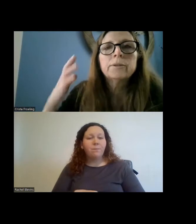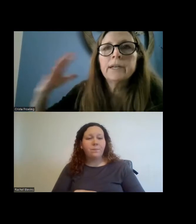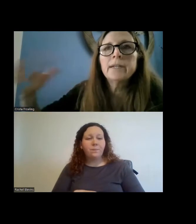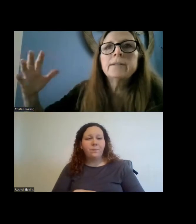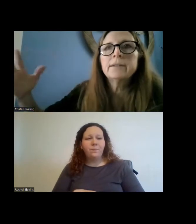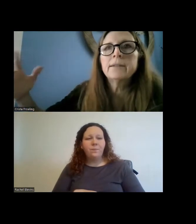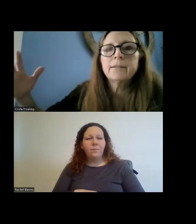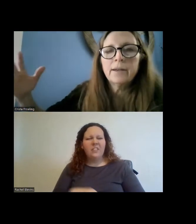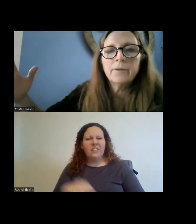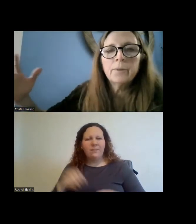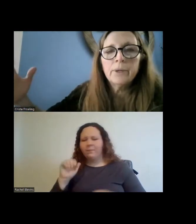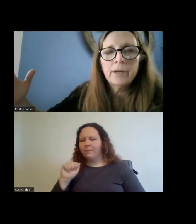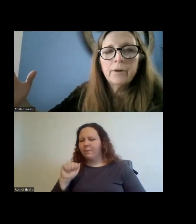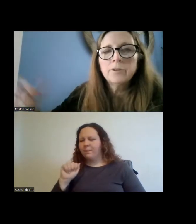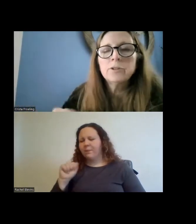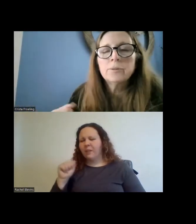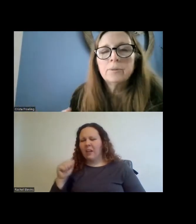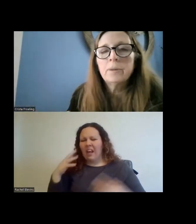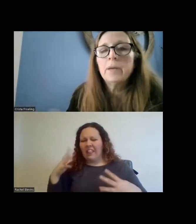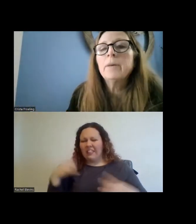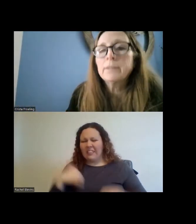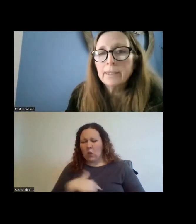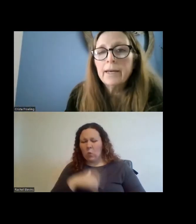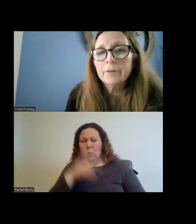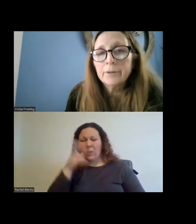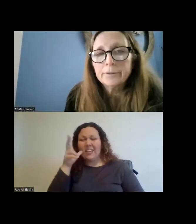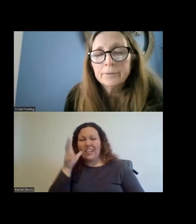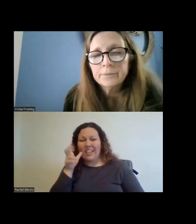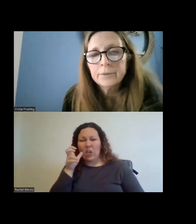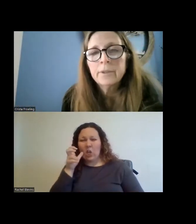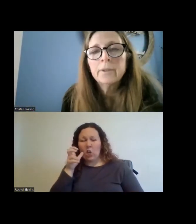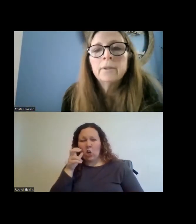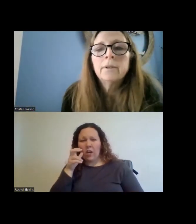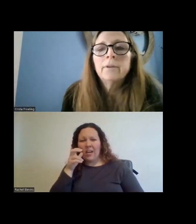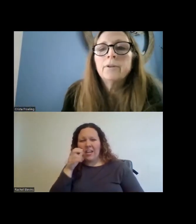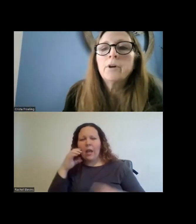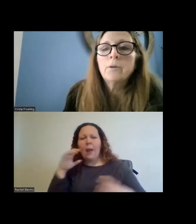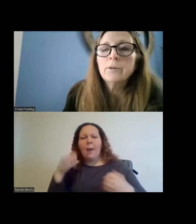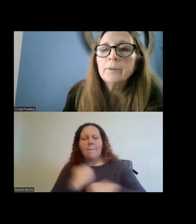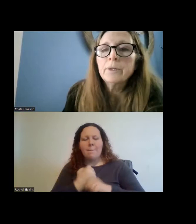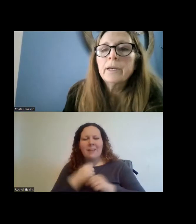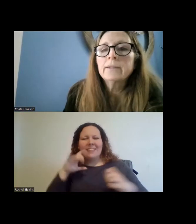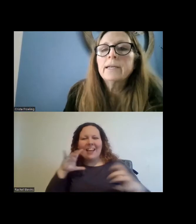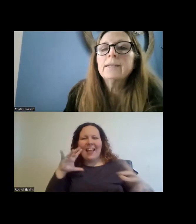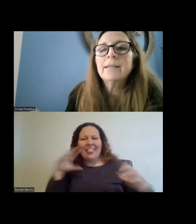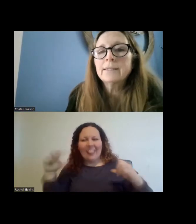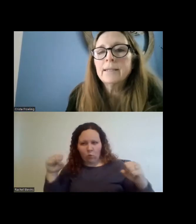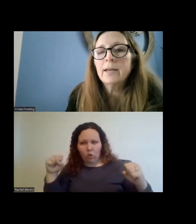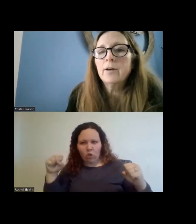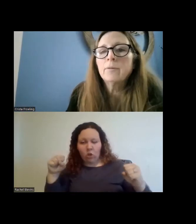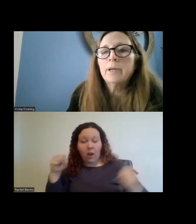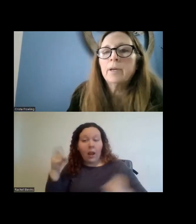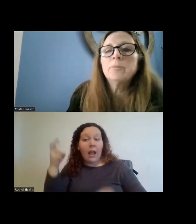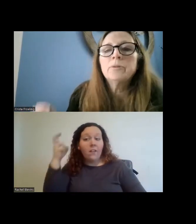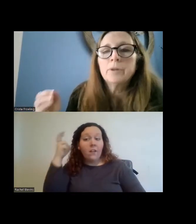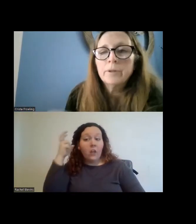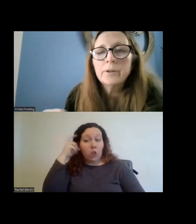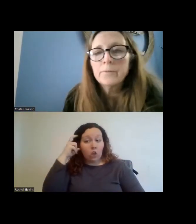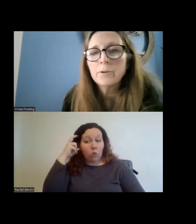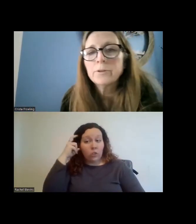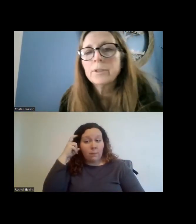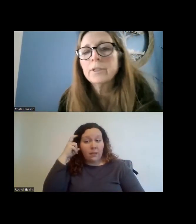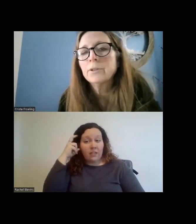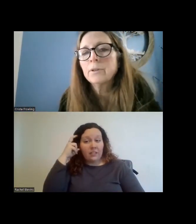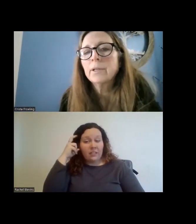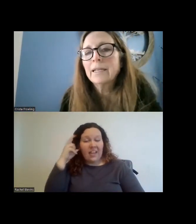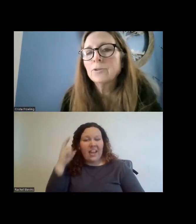acoustically, so it takes the sound that we hear and makes it louder. The cochlear implant takes that sound and